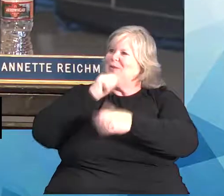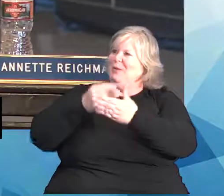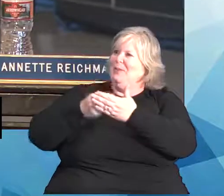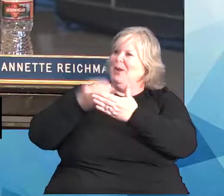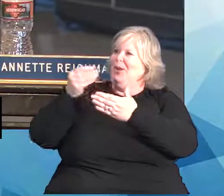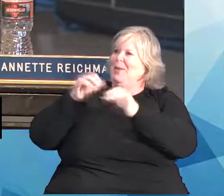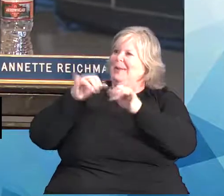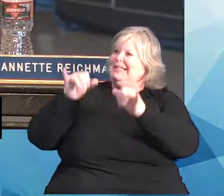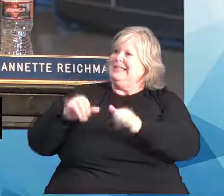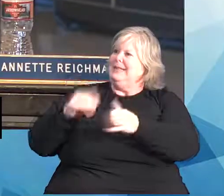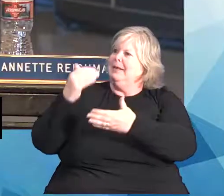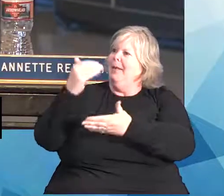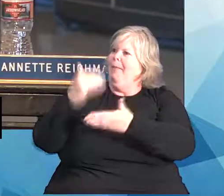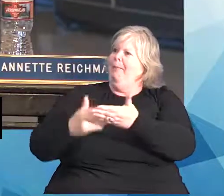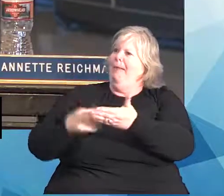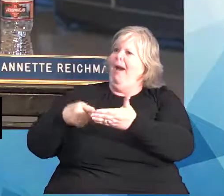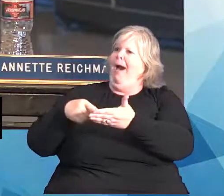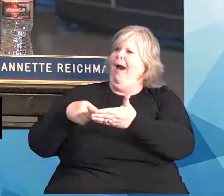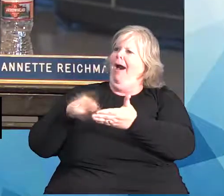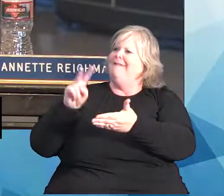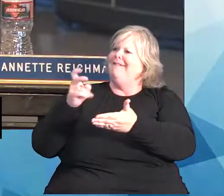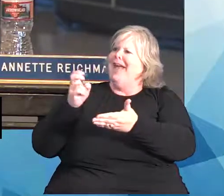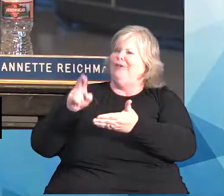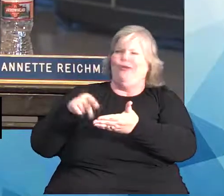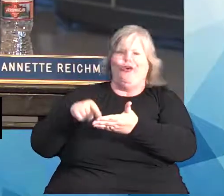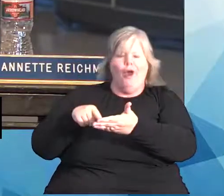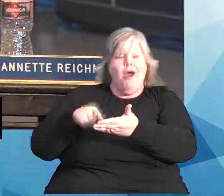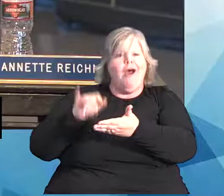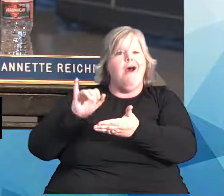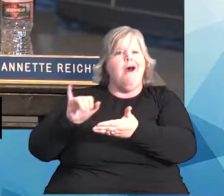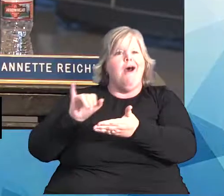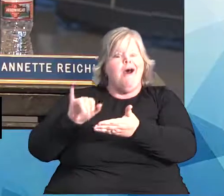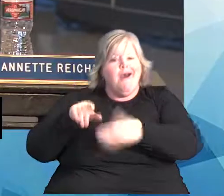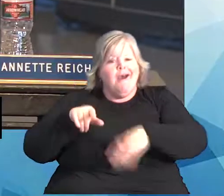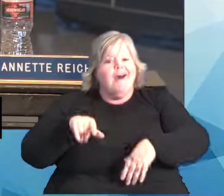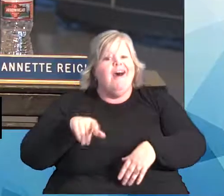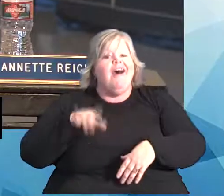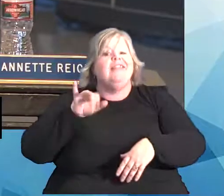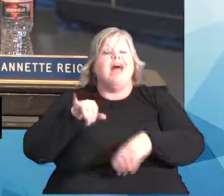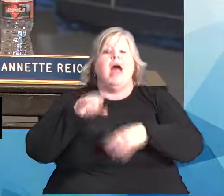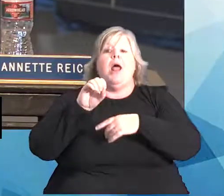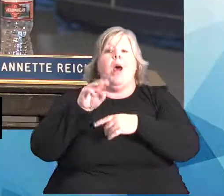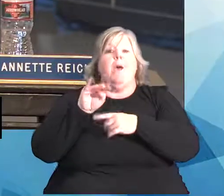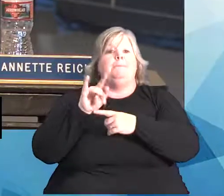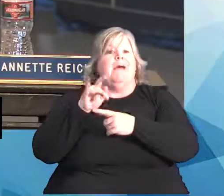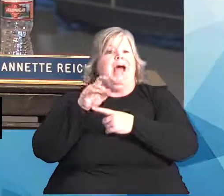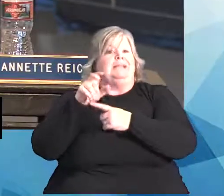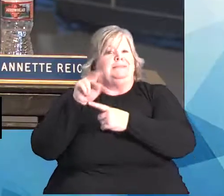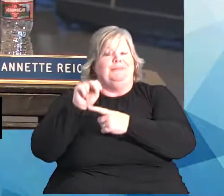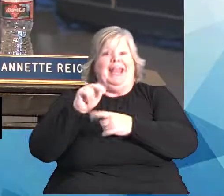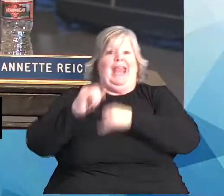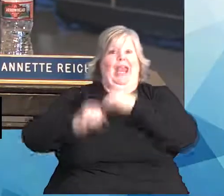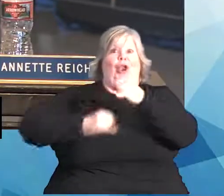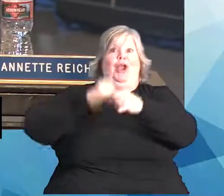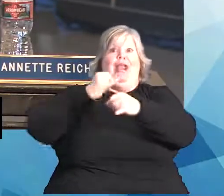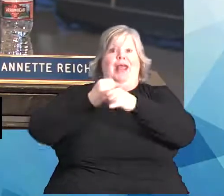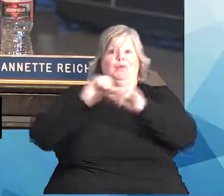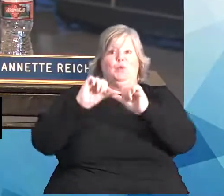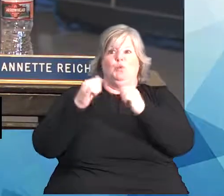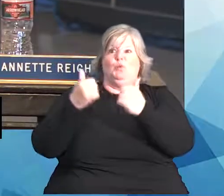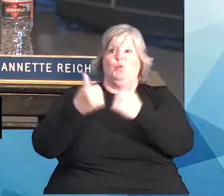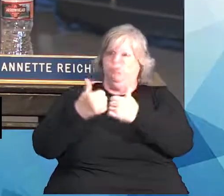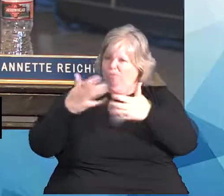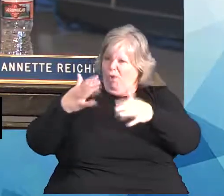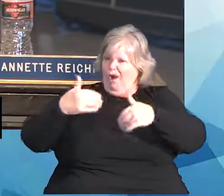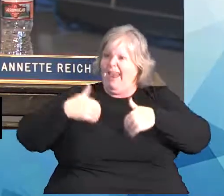procurement system. And the Ombudsman International Association, I guess, has a list